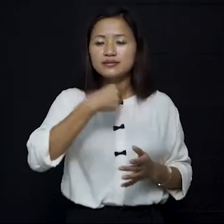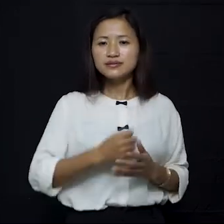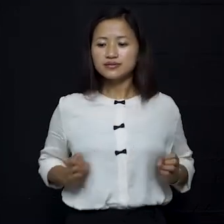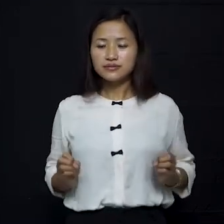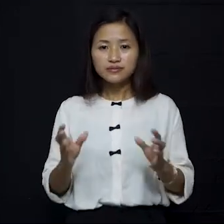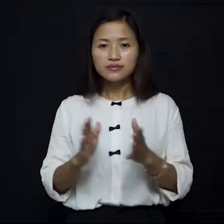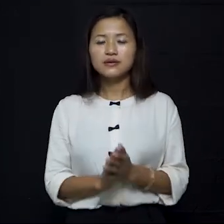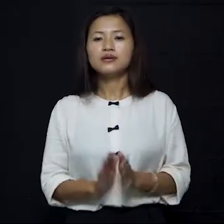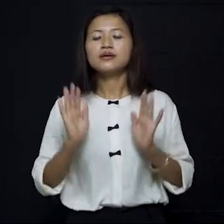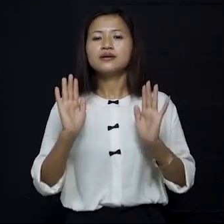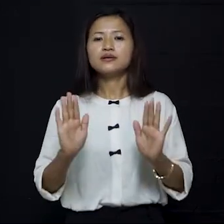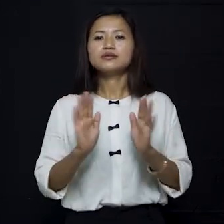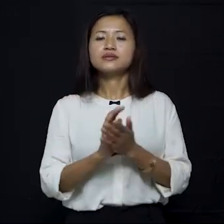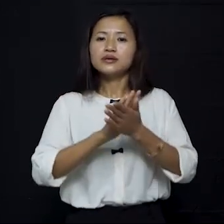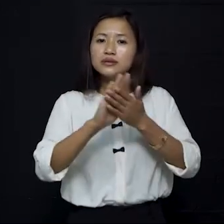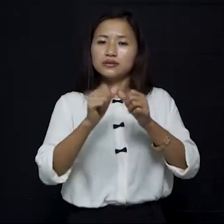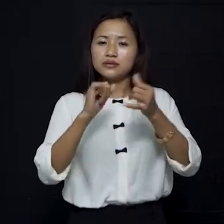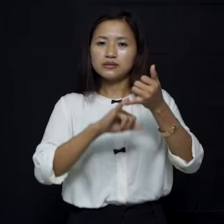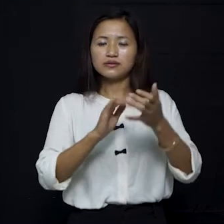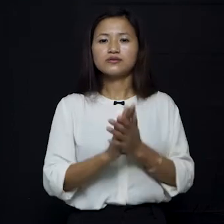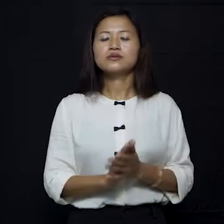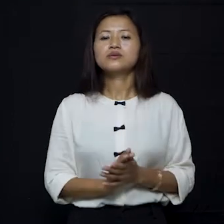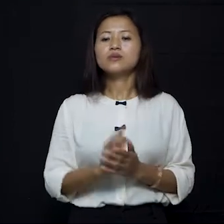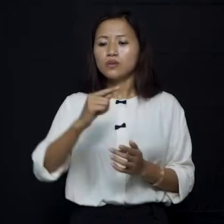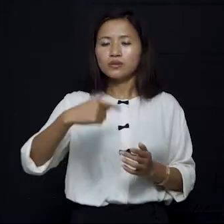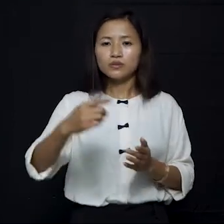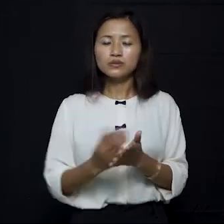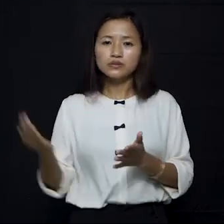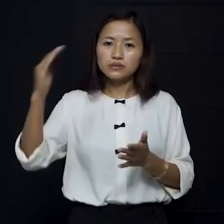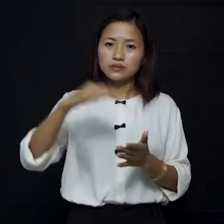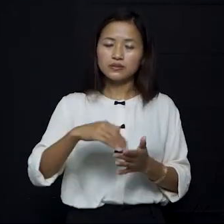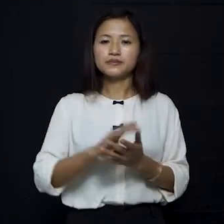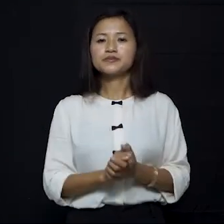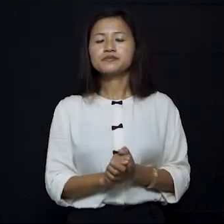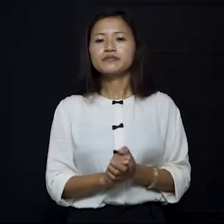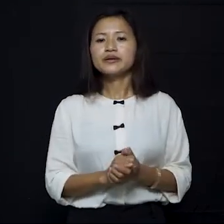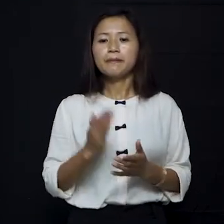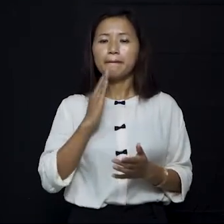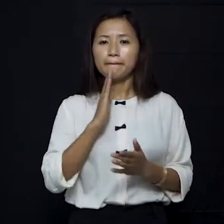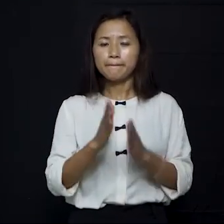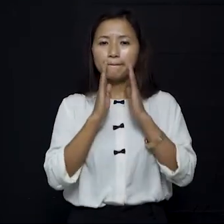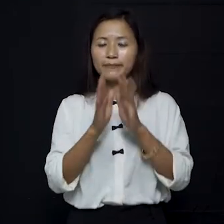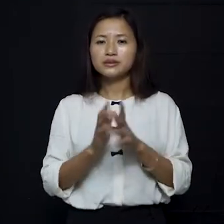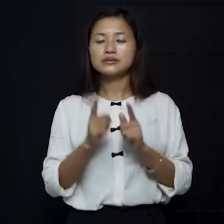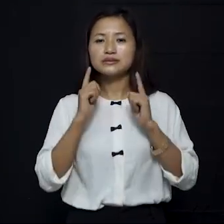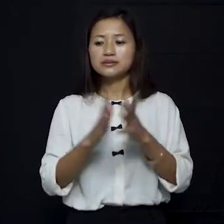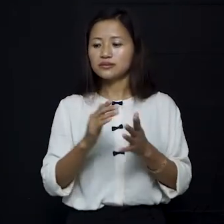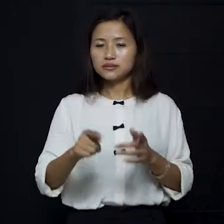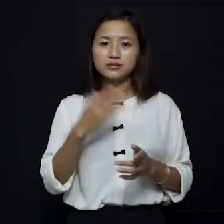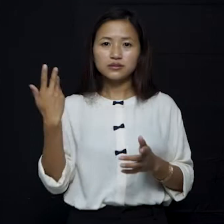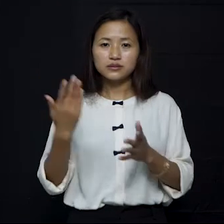has, have, and had. One of these 3 words will always come there, but since it is past, you have to use had,